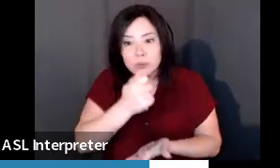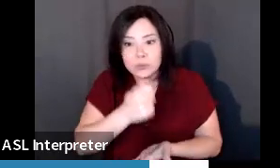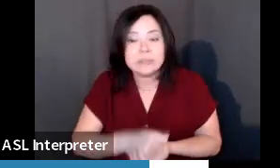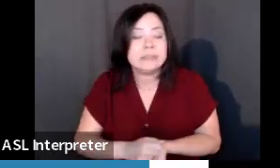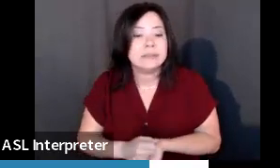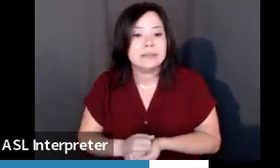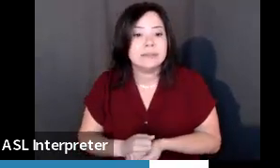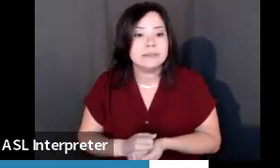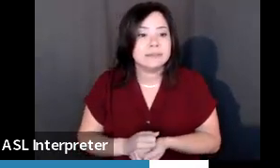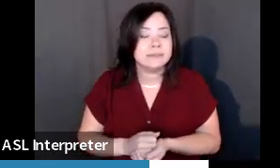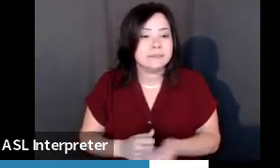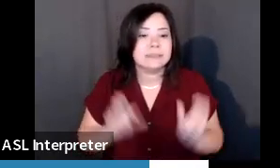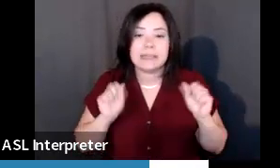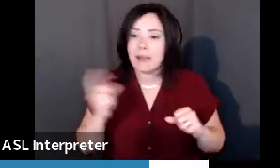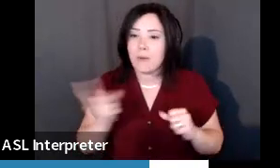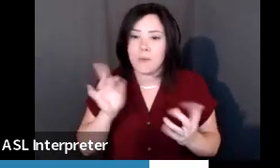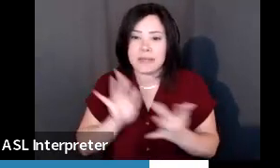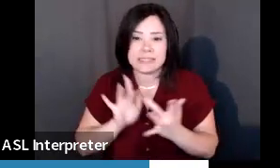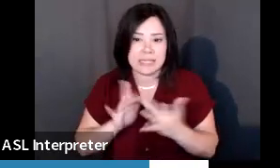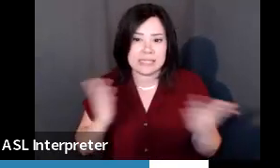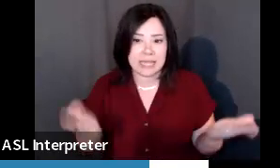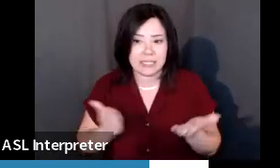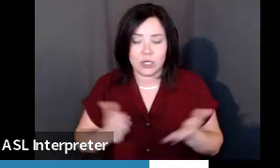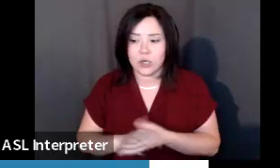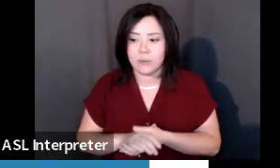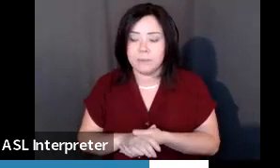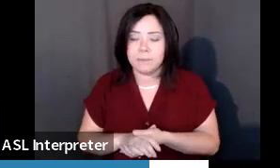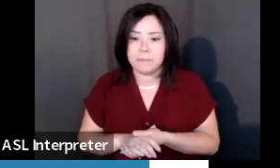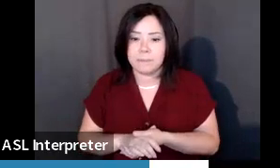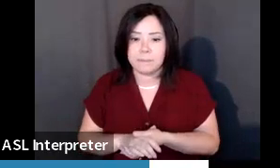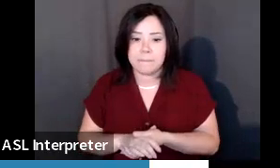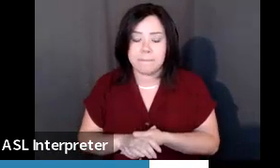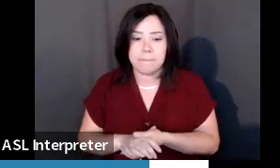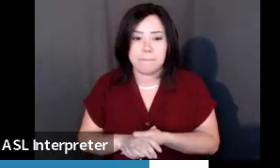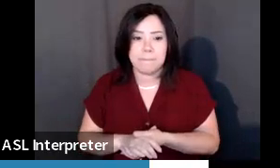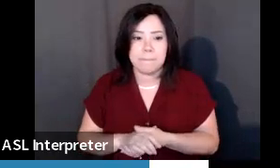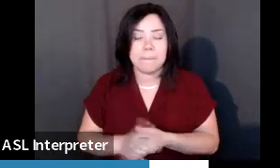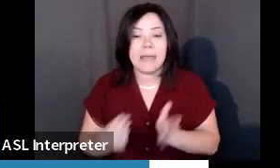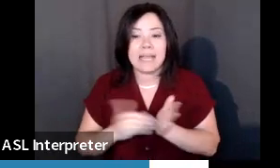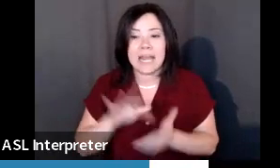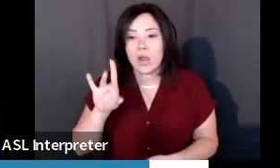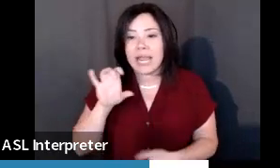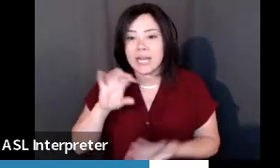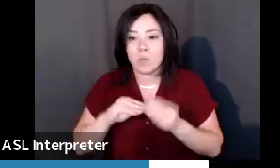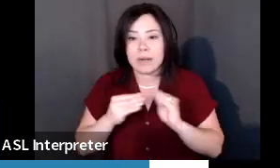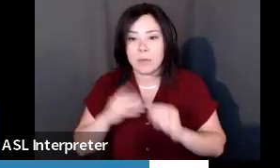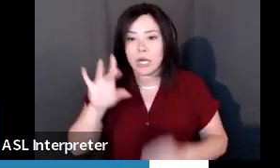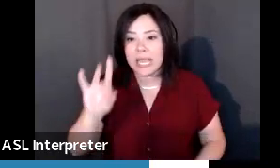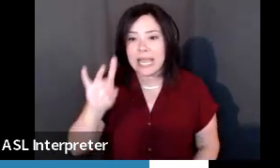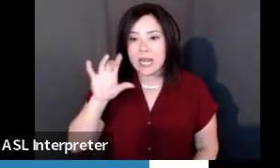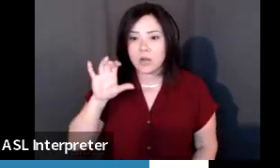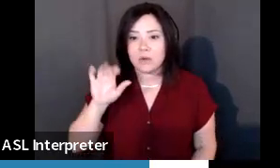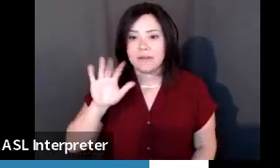free to connect with us. And I'll give our 800 number again. That's